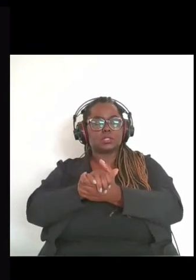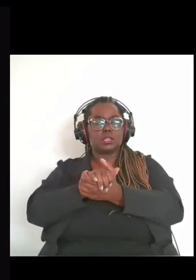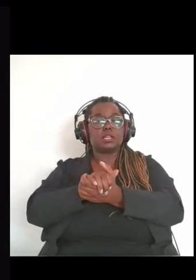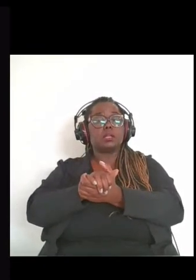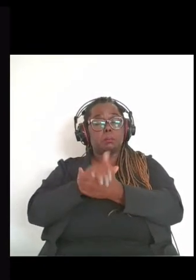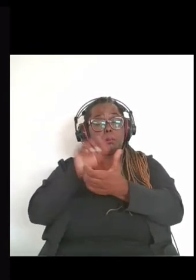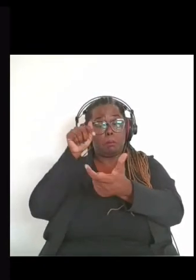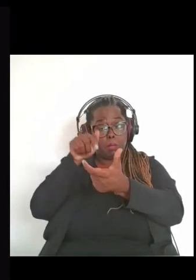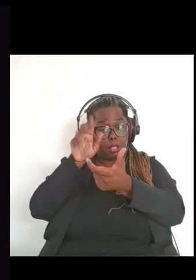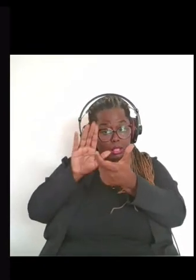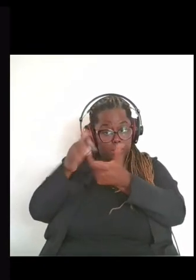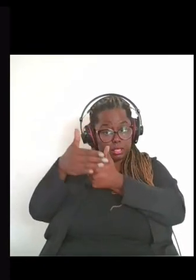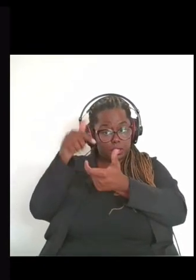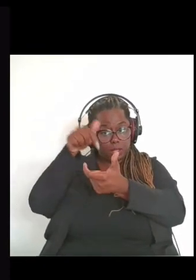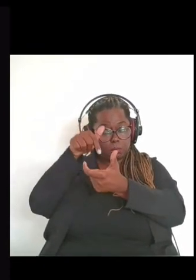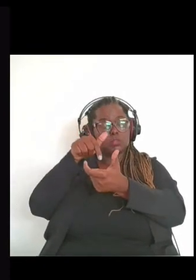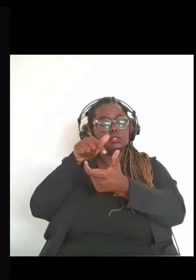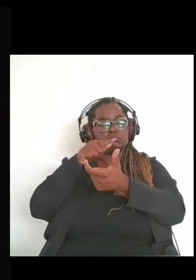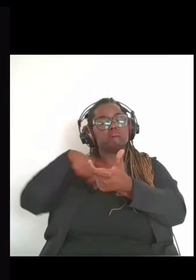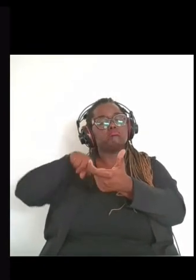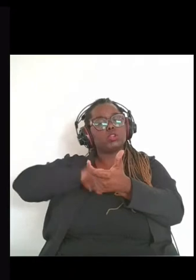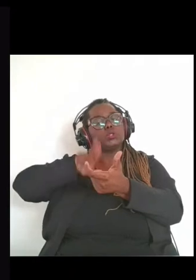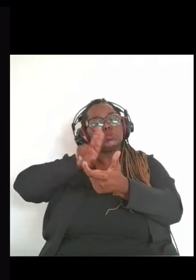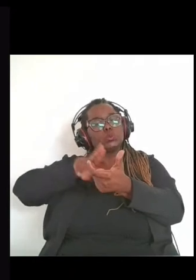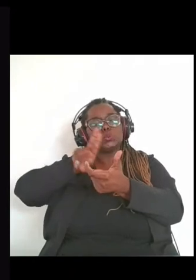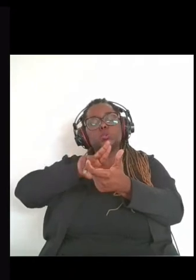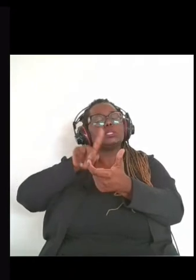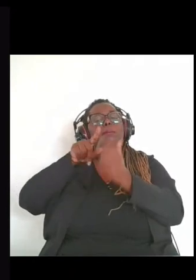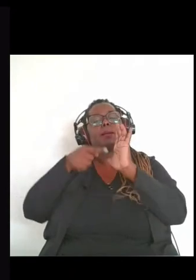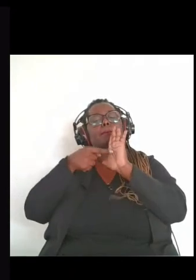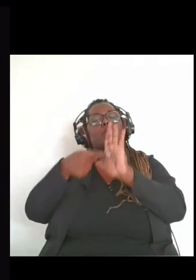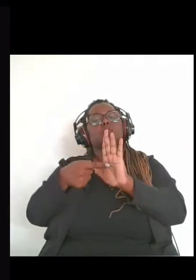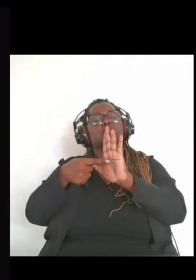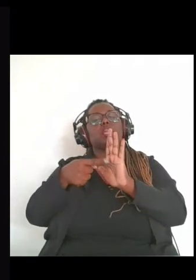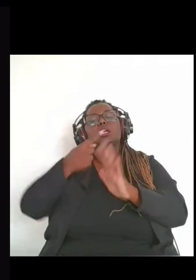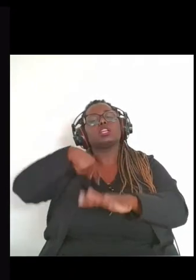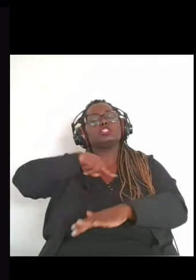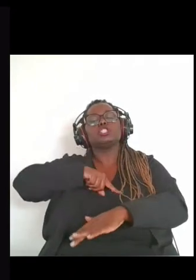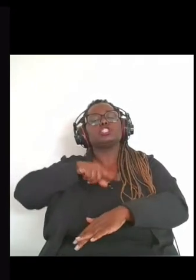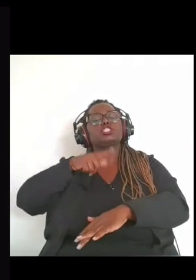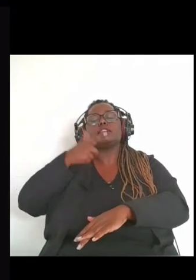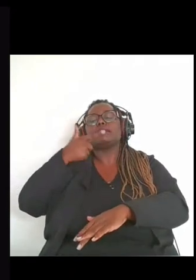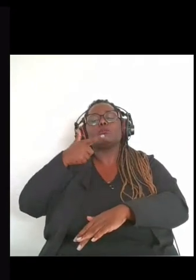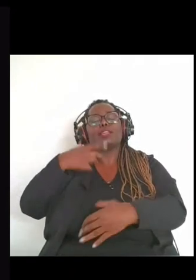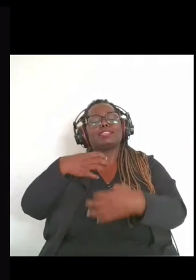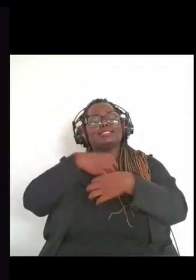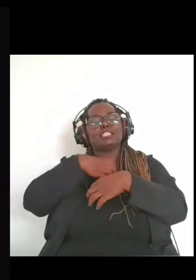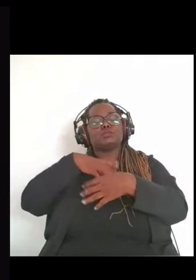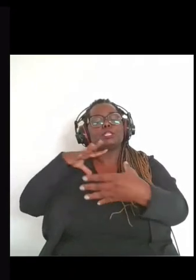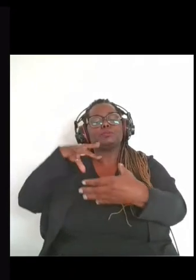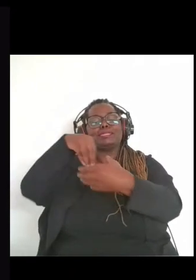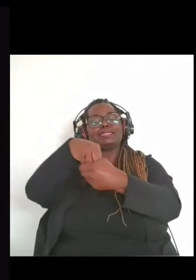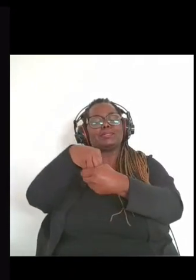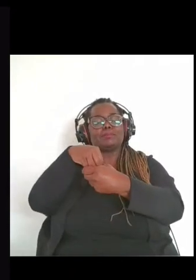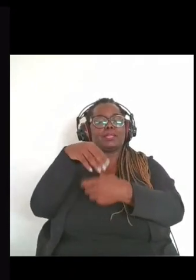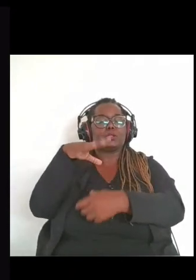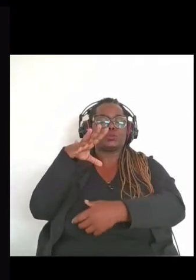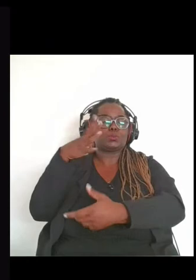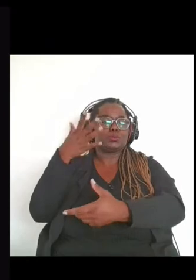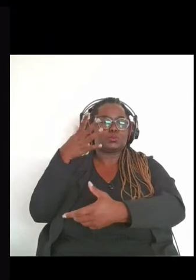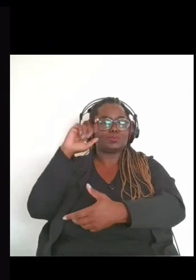context and so there are many other terms um that could be developed